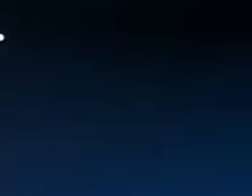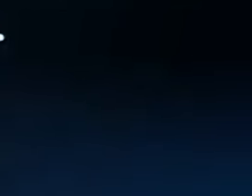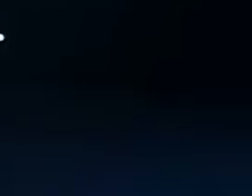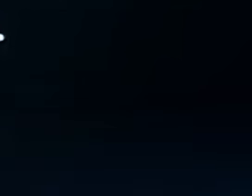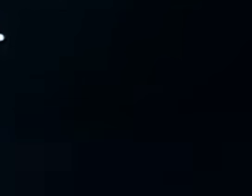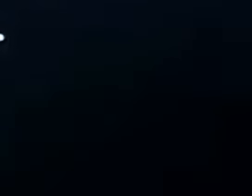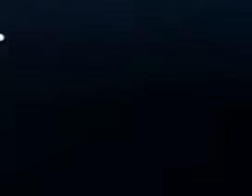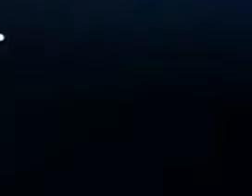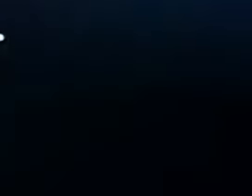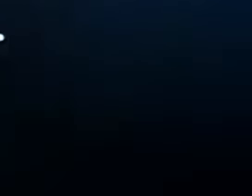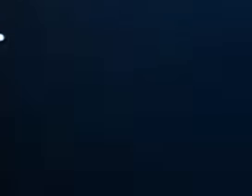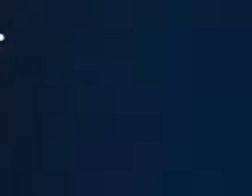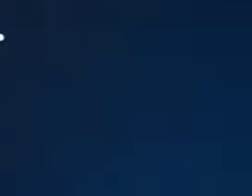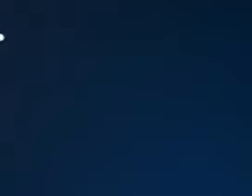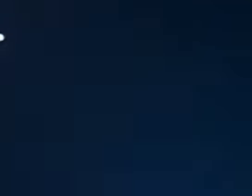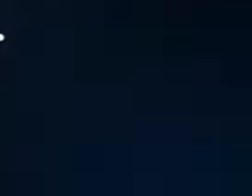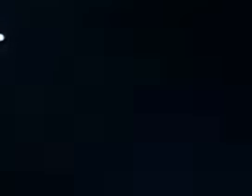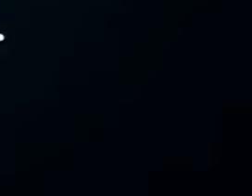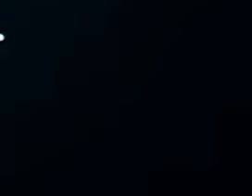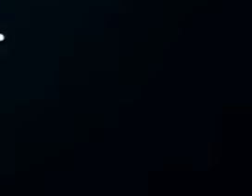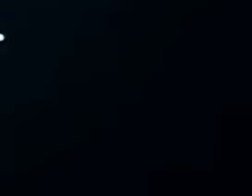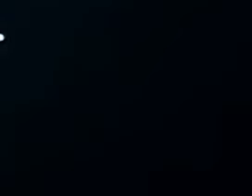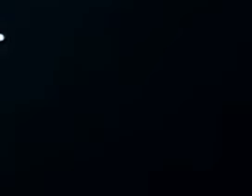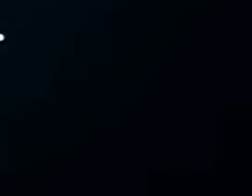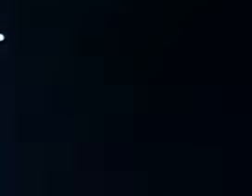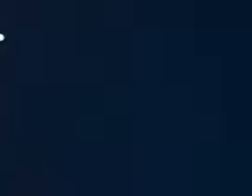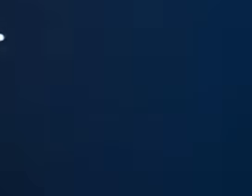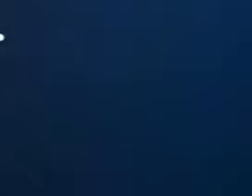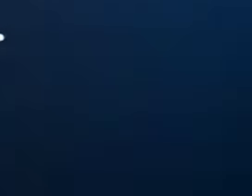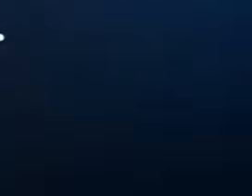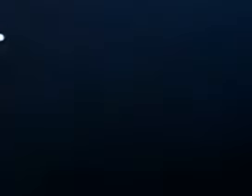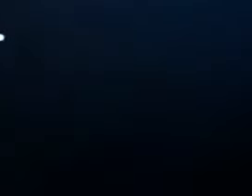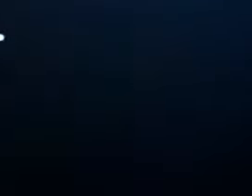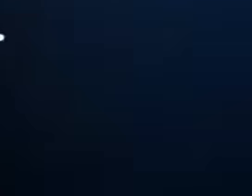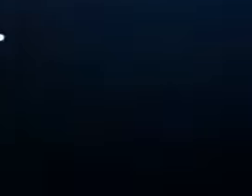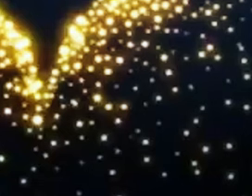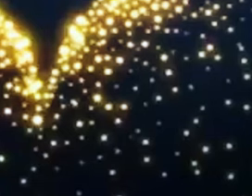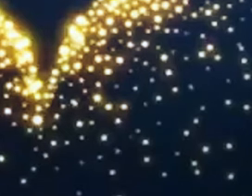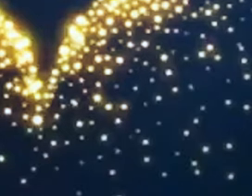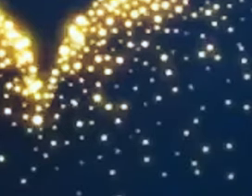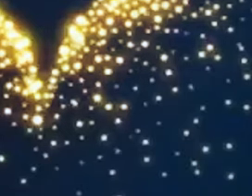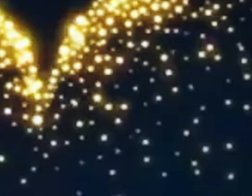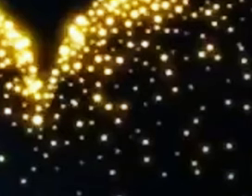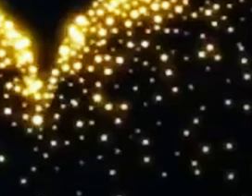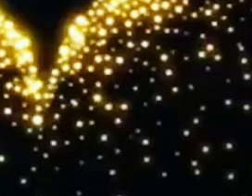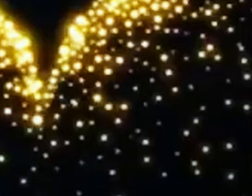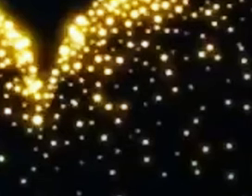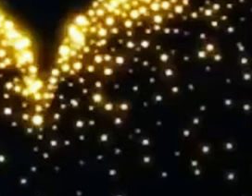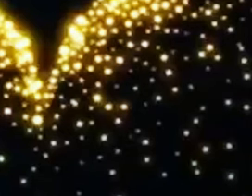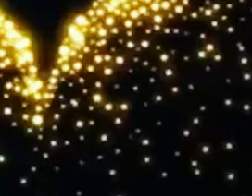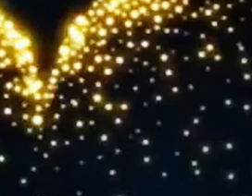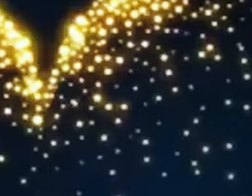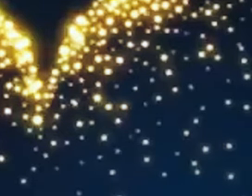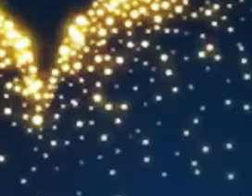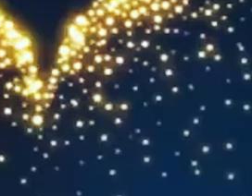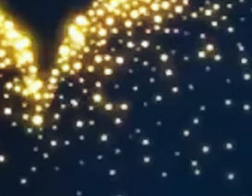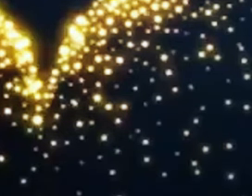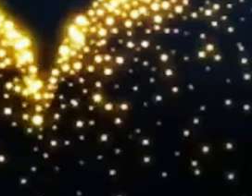So the essence of this teaching on bitterness is to help us keep a pure heart so